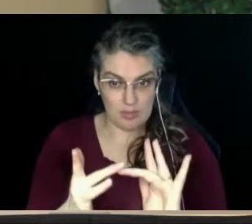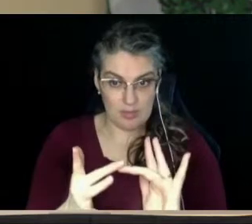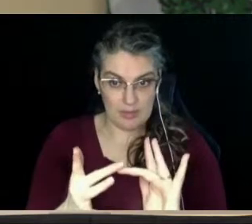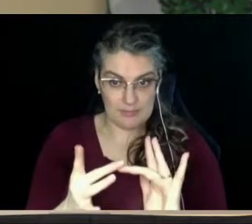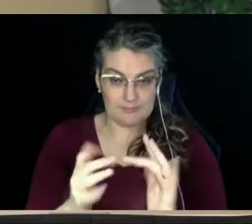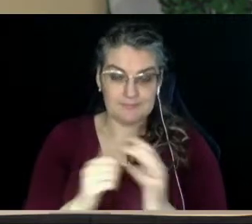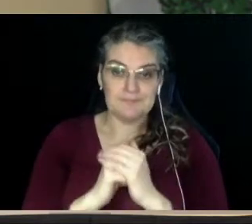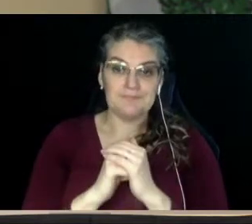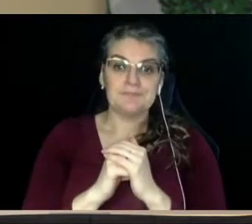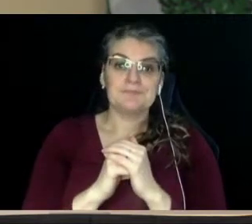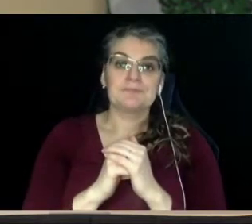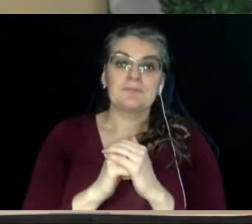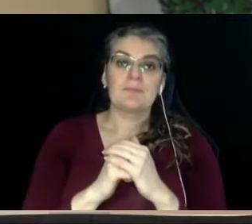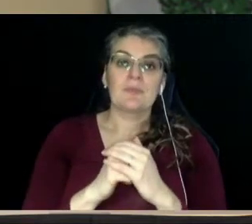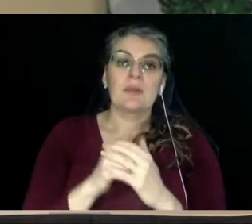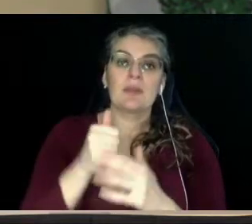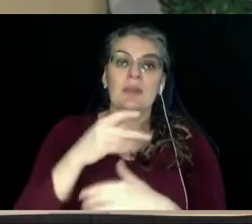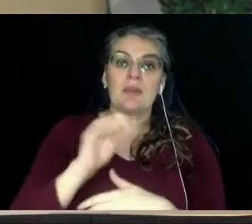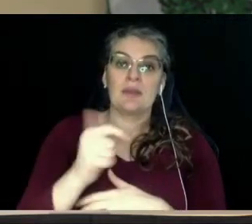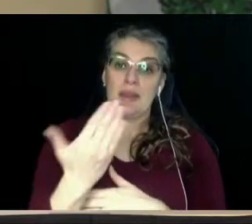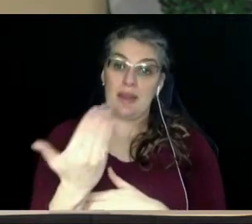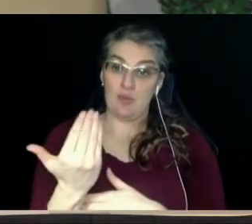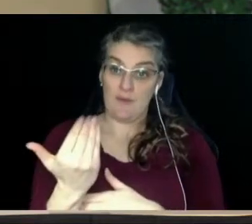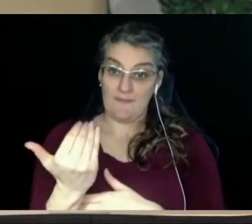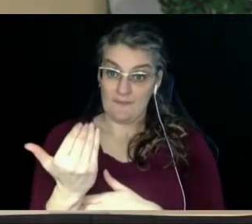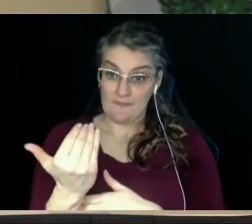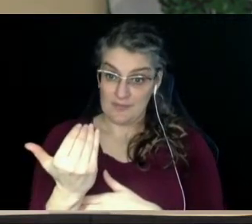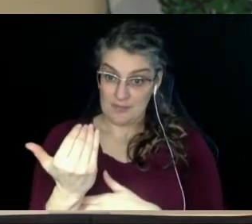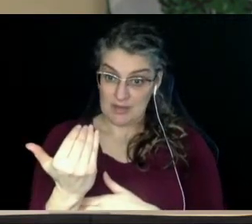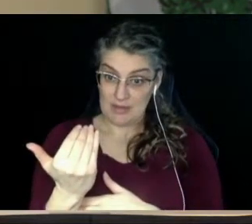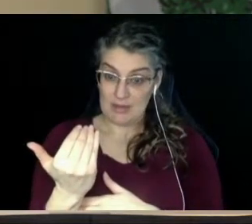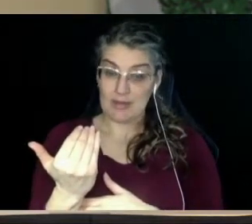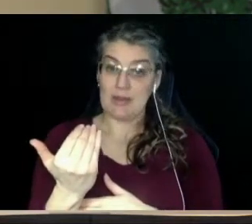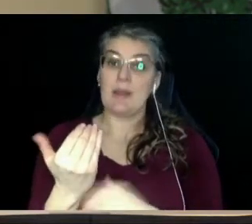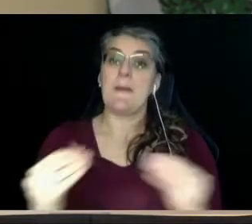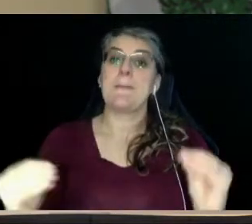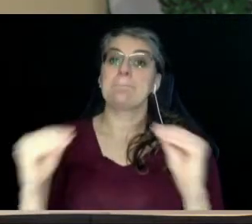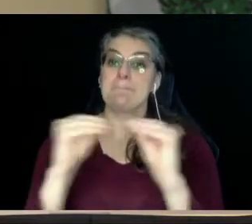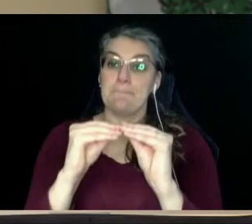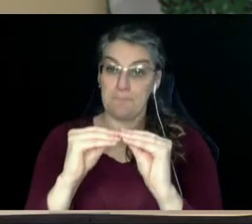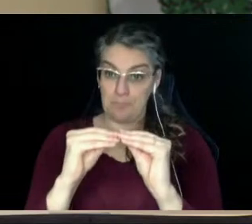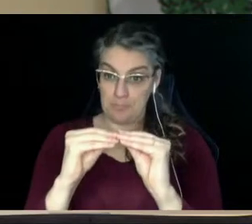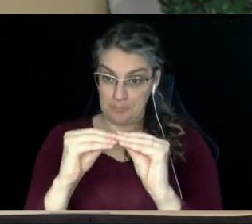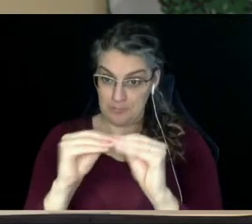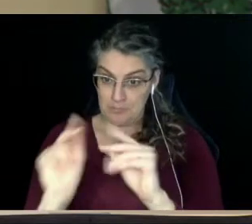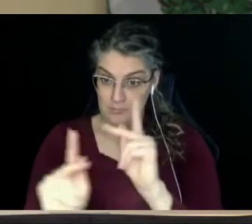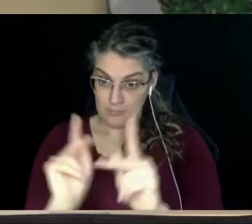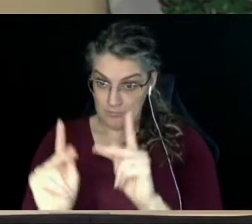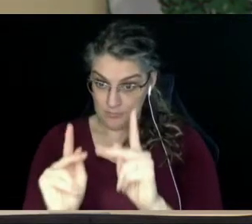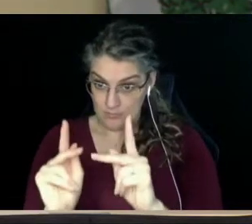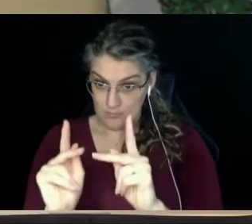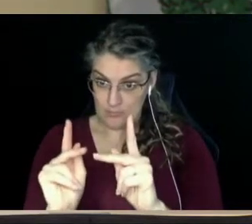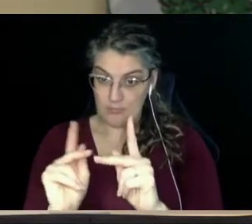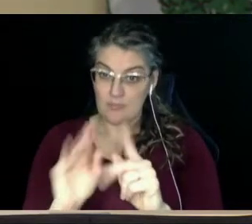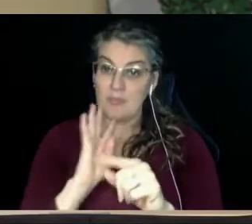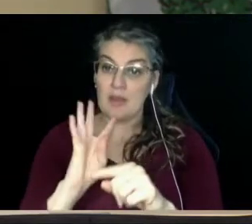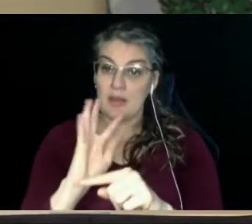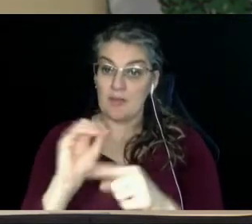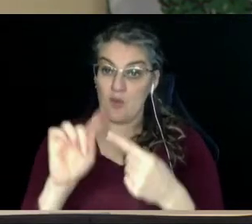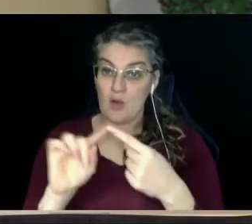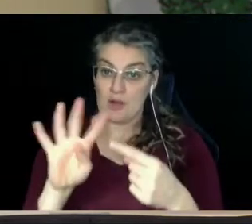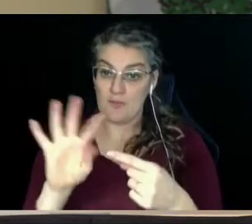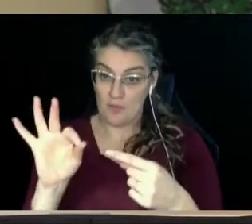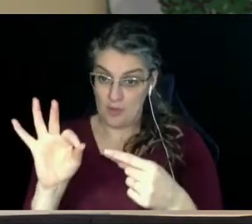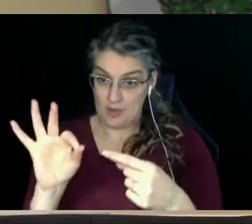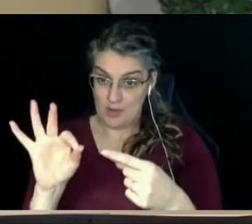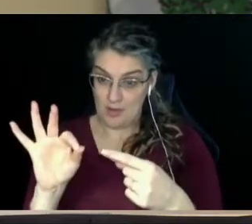On Thursday, April 15th, those bookings will open to additional groups, the frontline workers aged 40 to 59 who